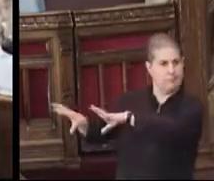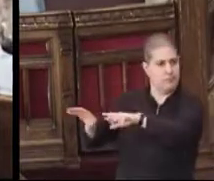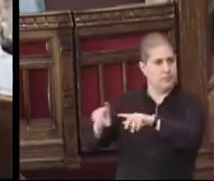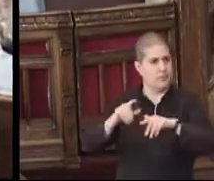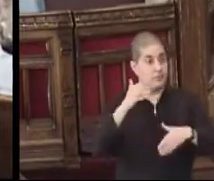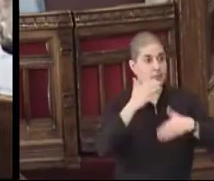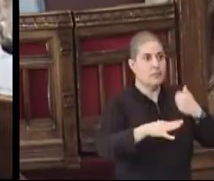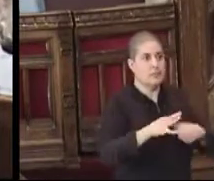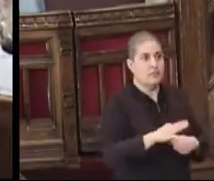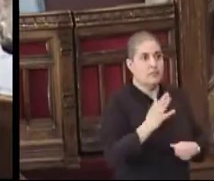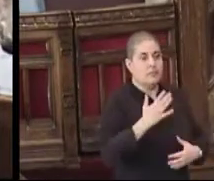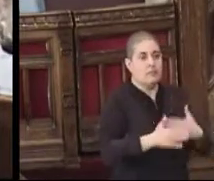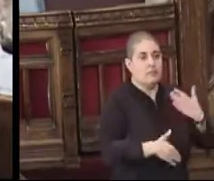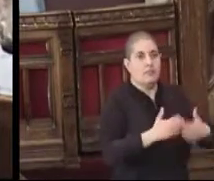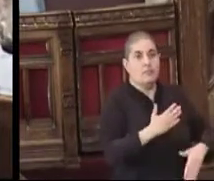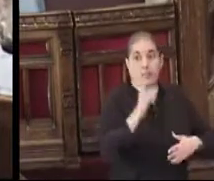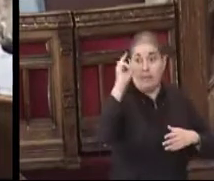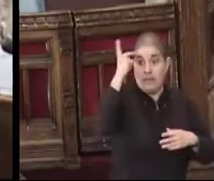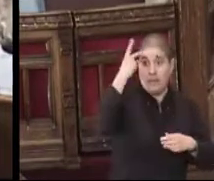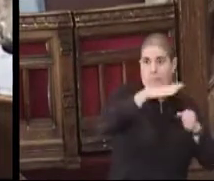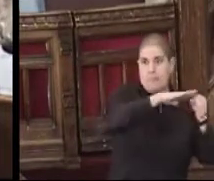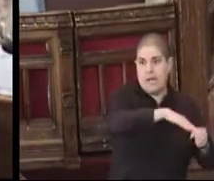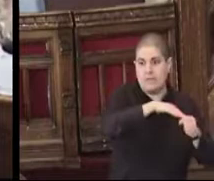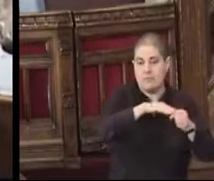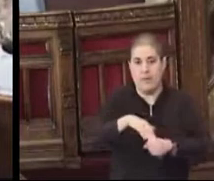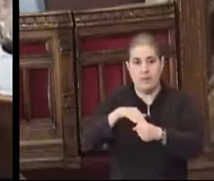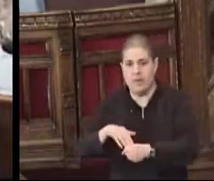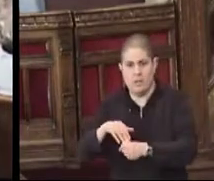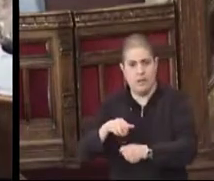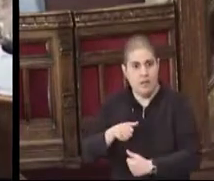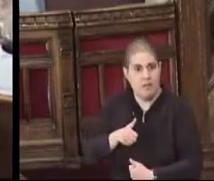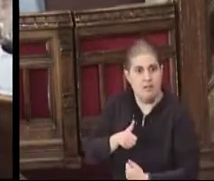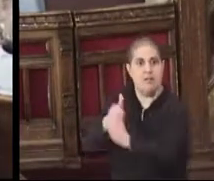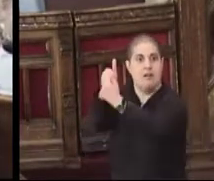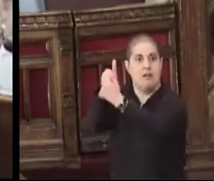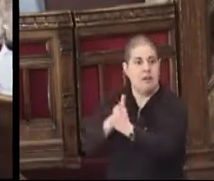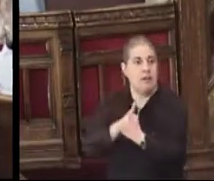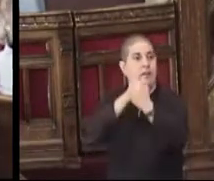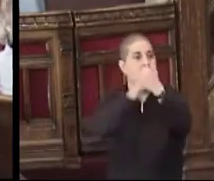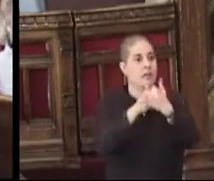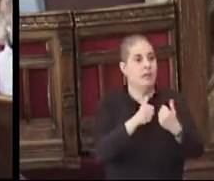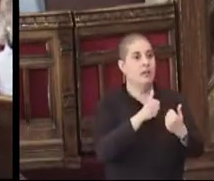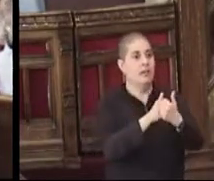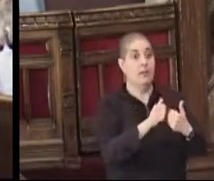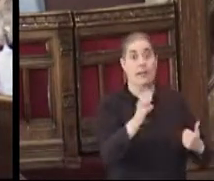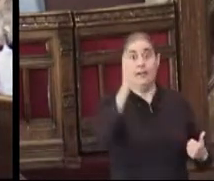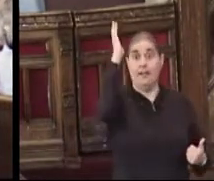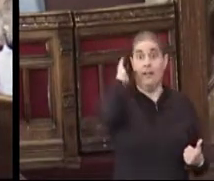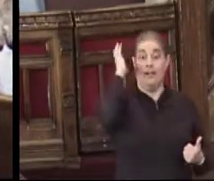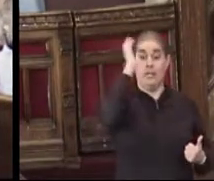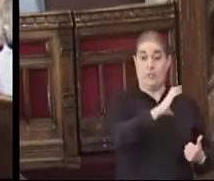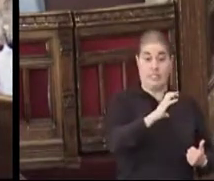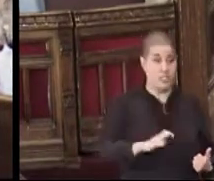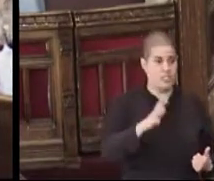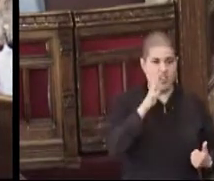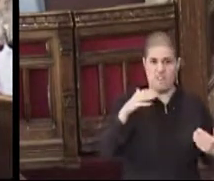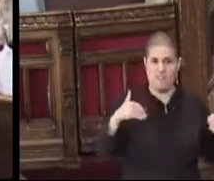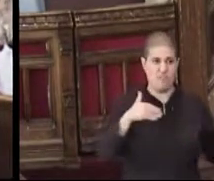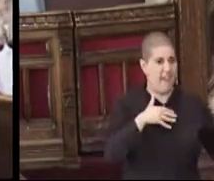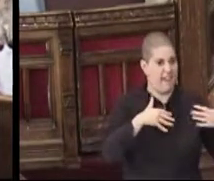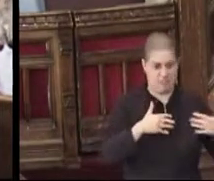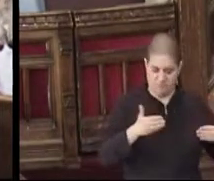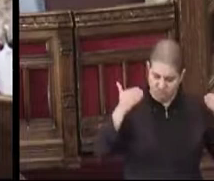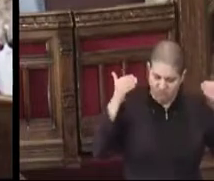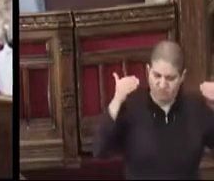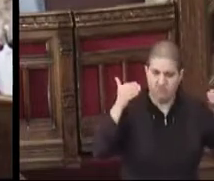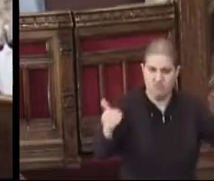on the political oppressors. It grew because those early Christians were not afraid to tackle things. So if